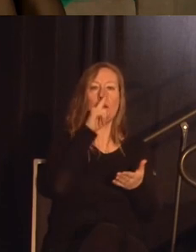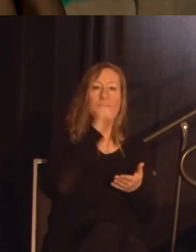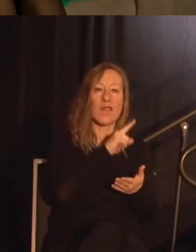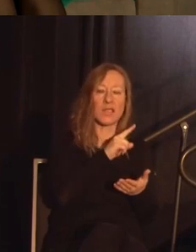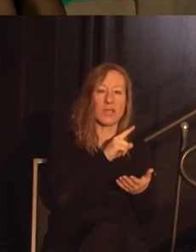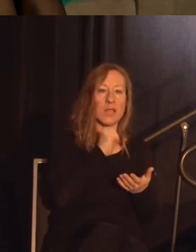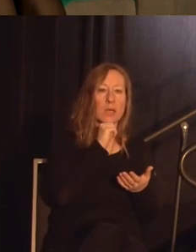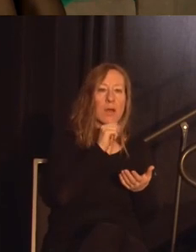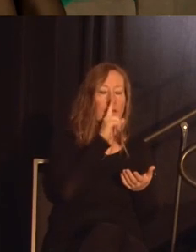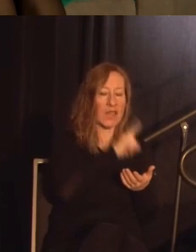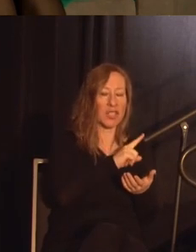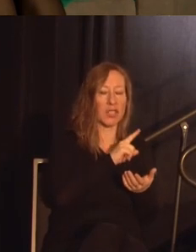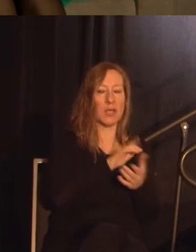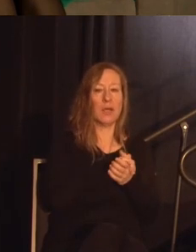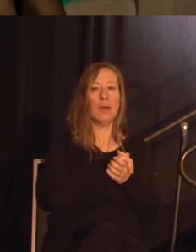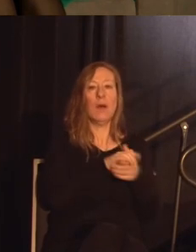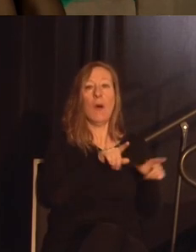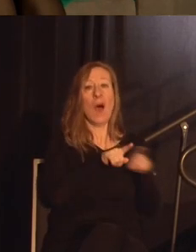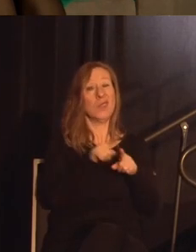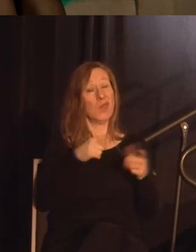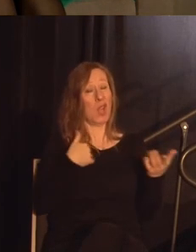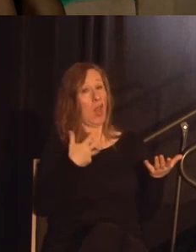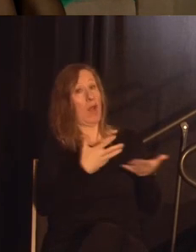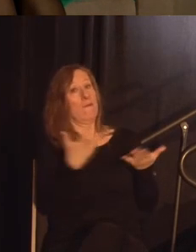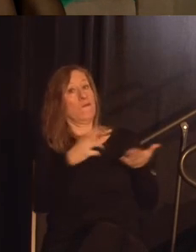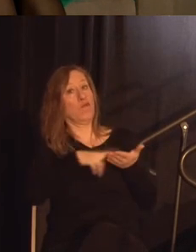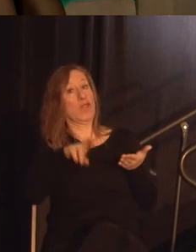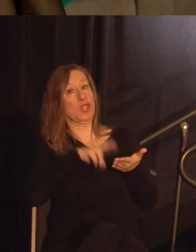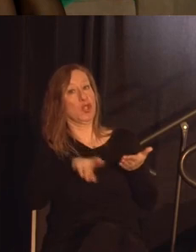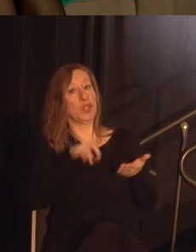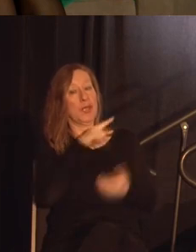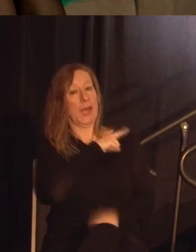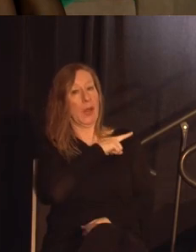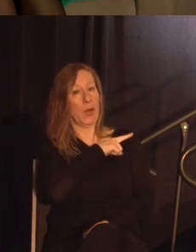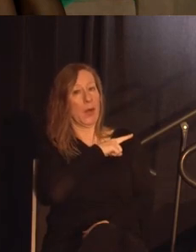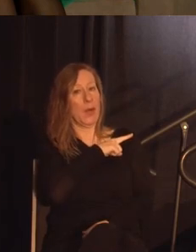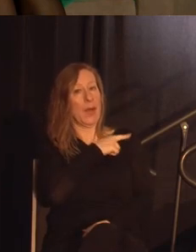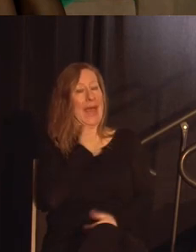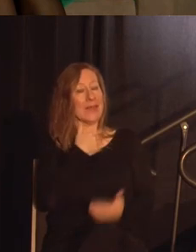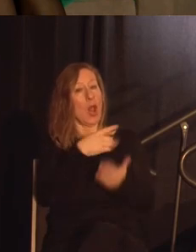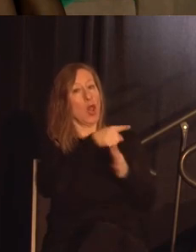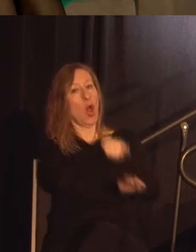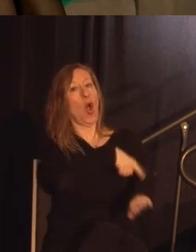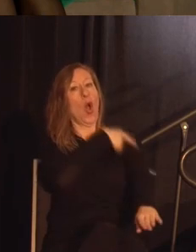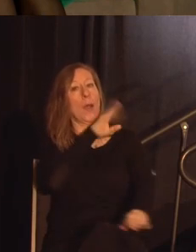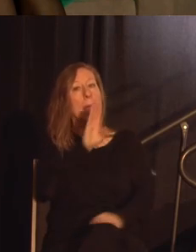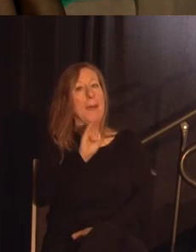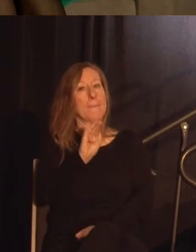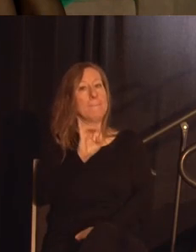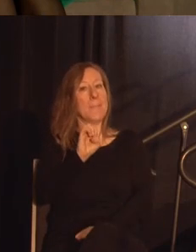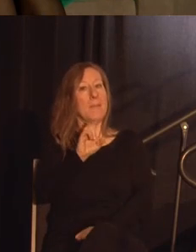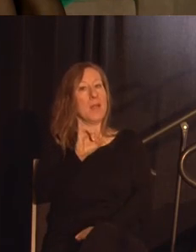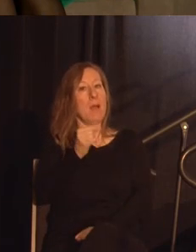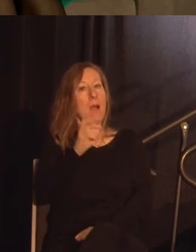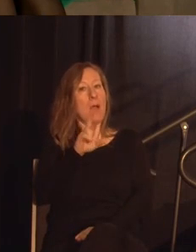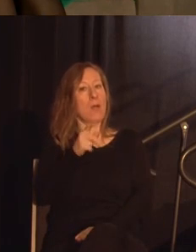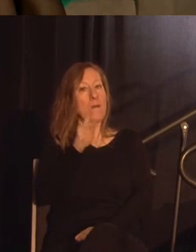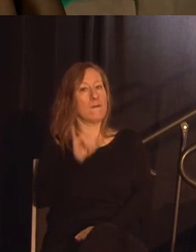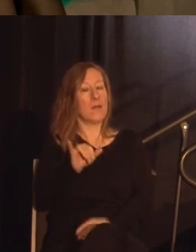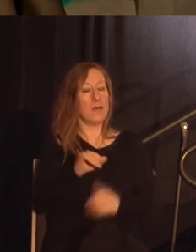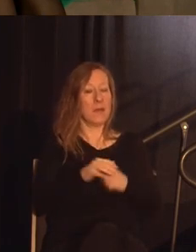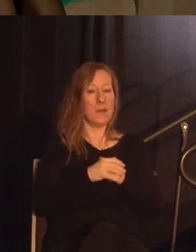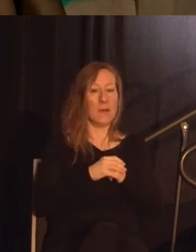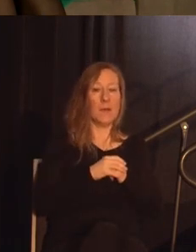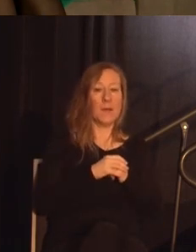I think also there's a lot of research in here. This has a very long bibliography. And I'm even thinking